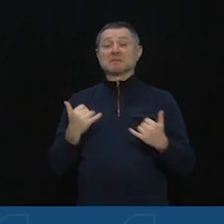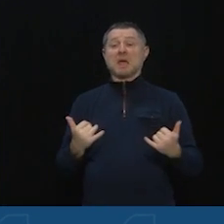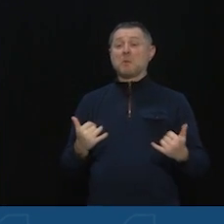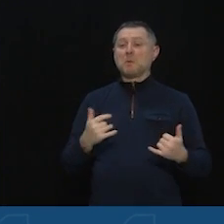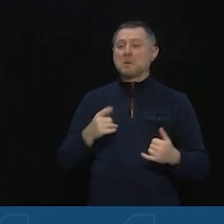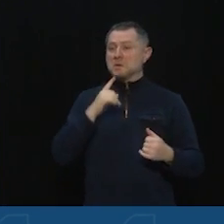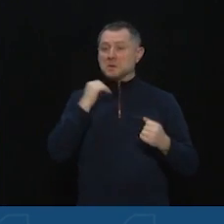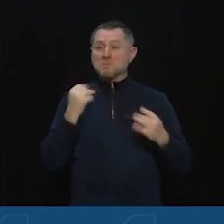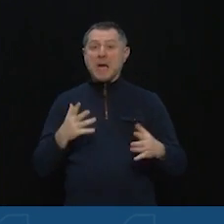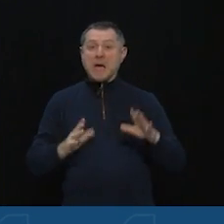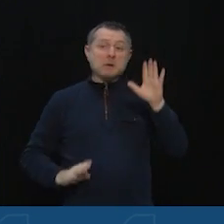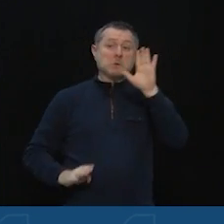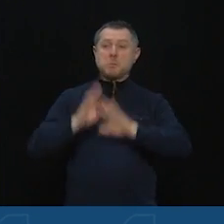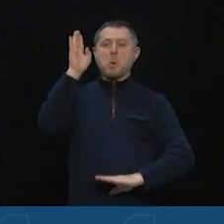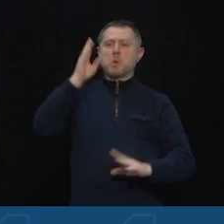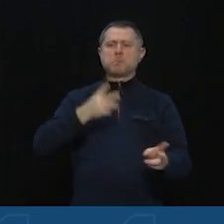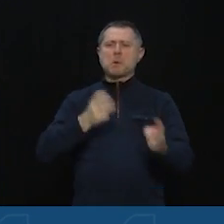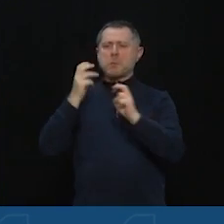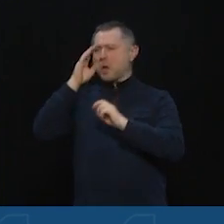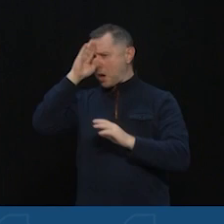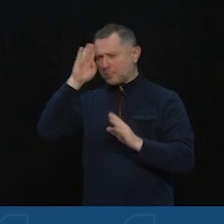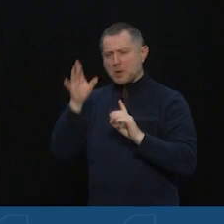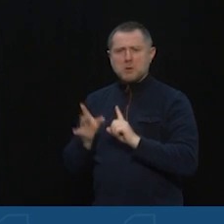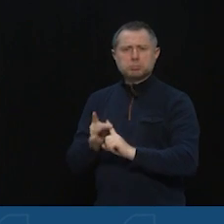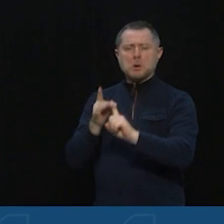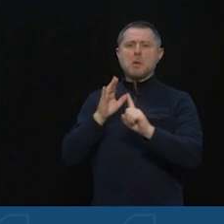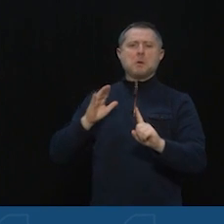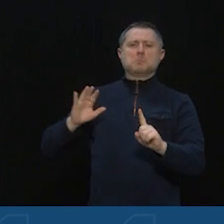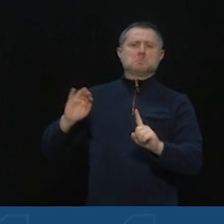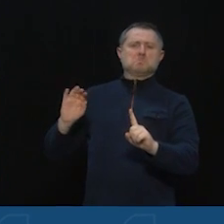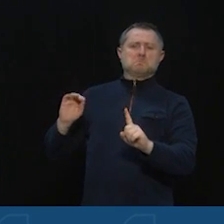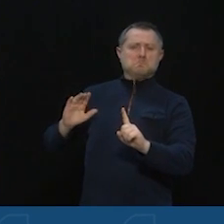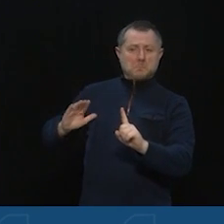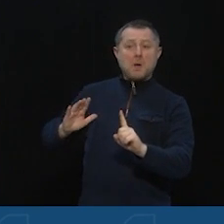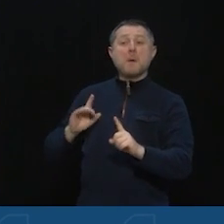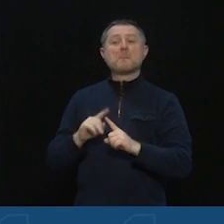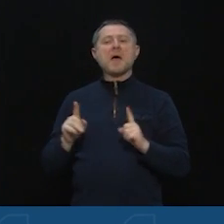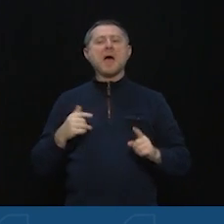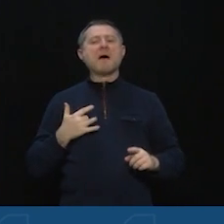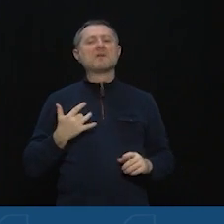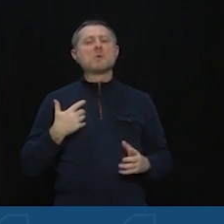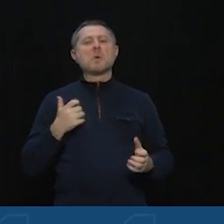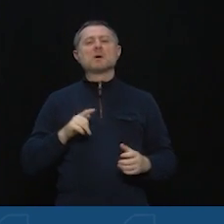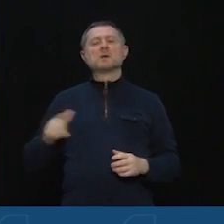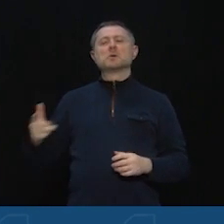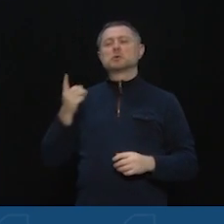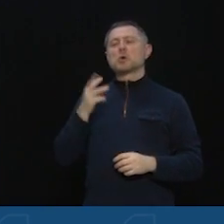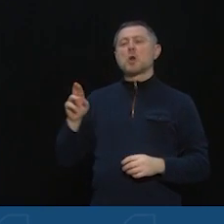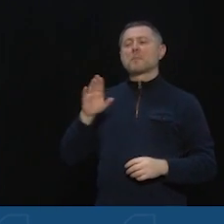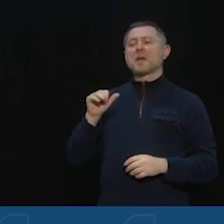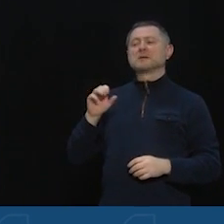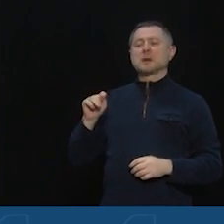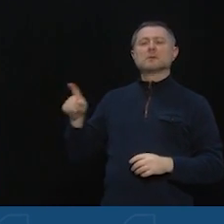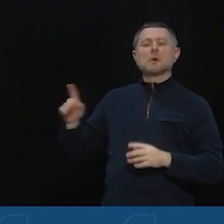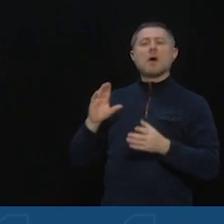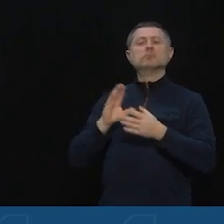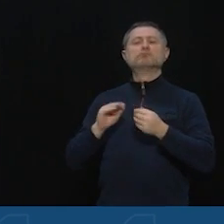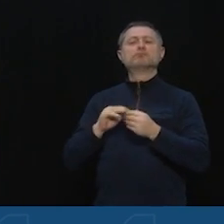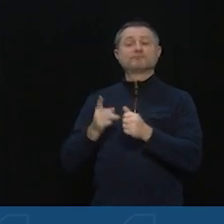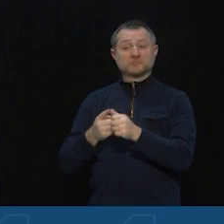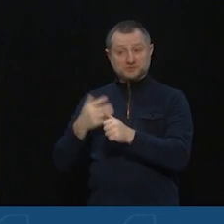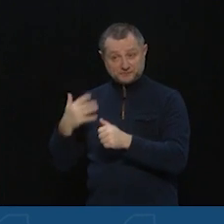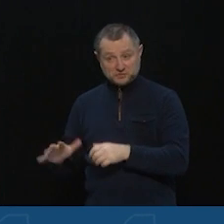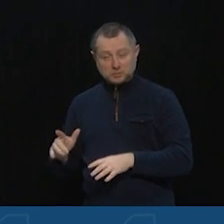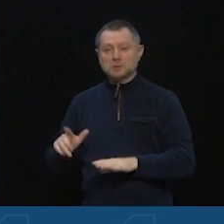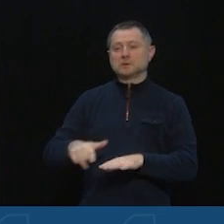or case. I'll get into the numbers in a couple of minutes, but I'll first let Dr. Bassett give us an update, and then Dr. St. George will give us an